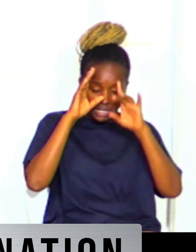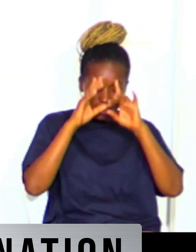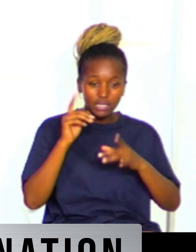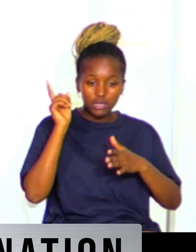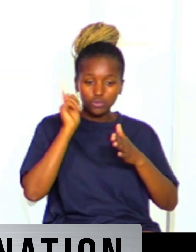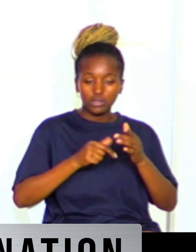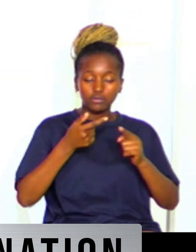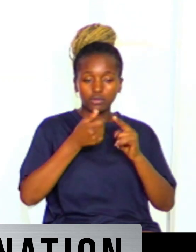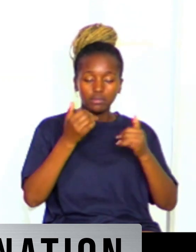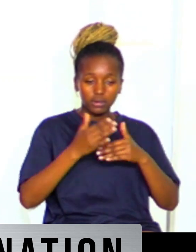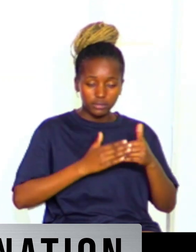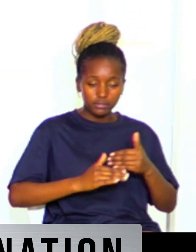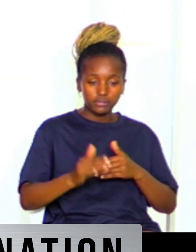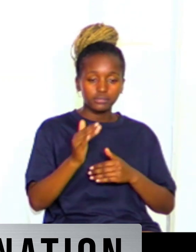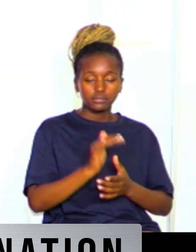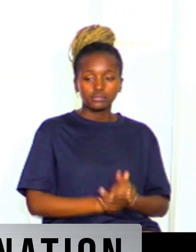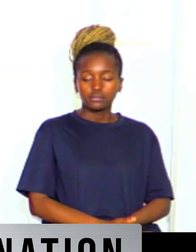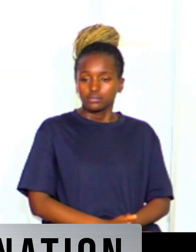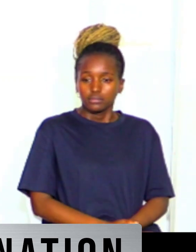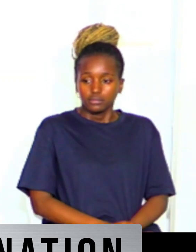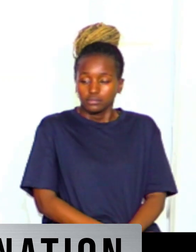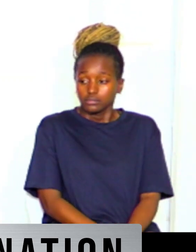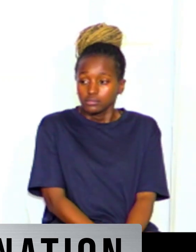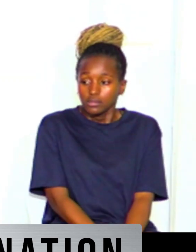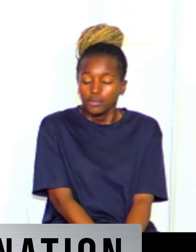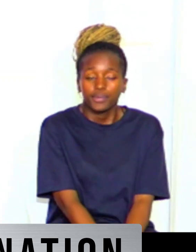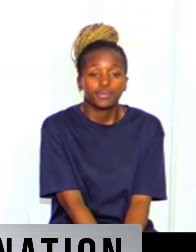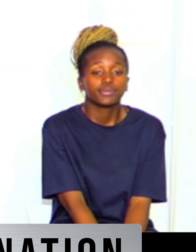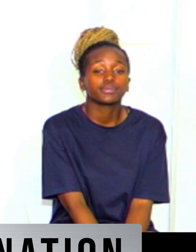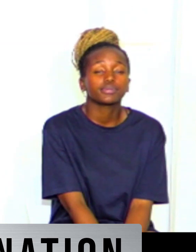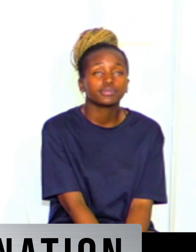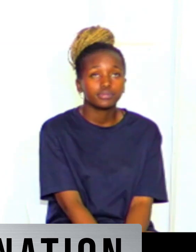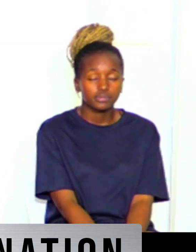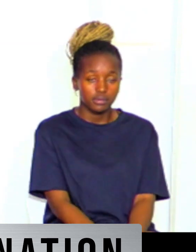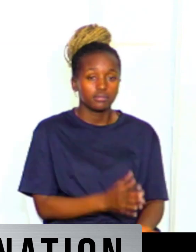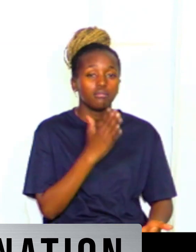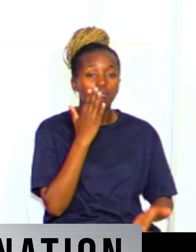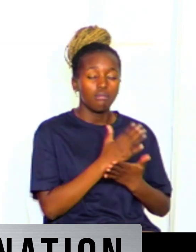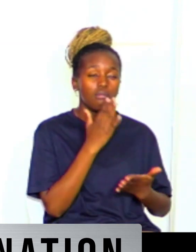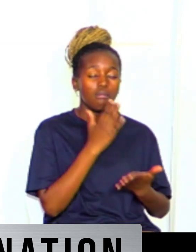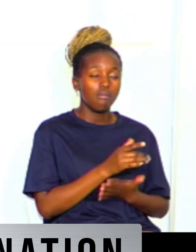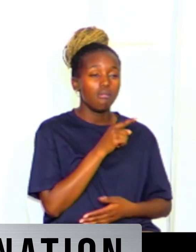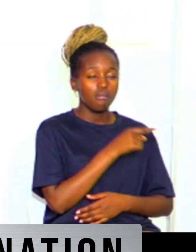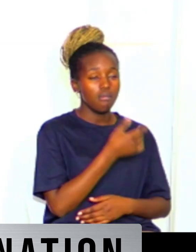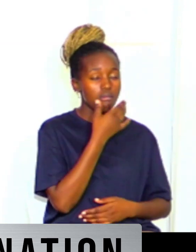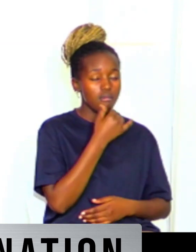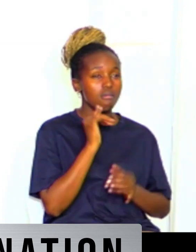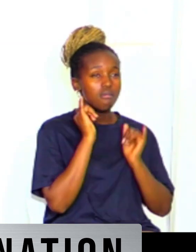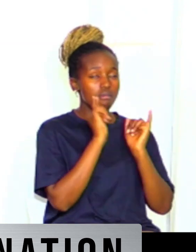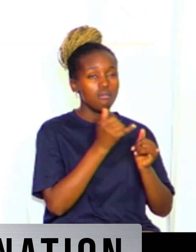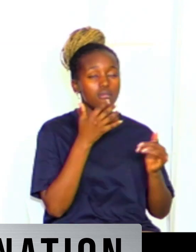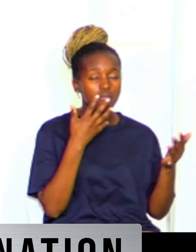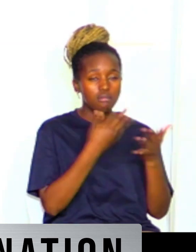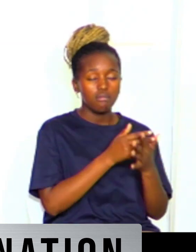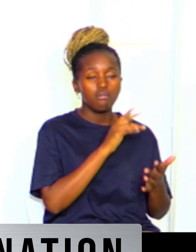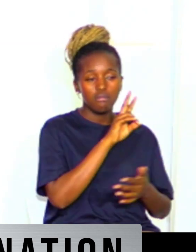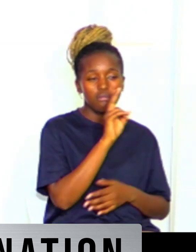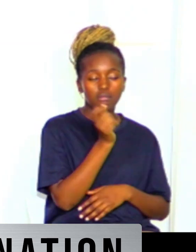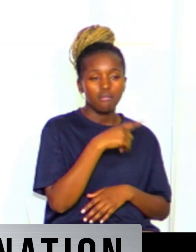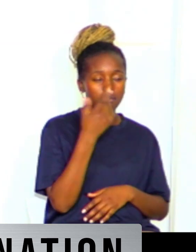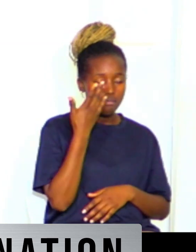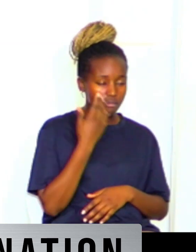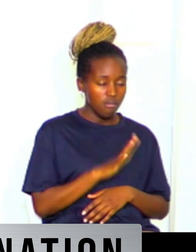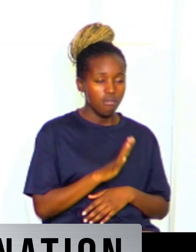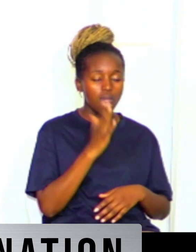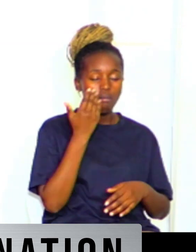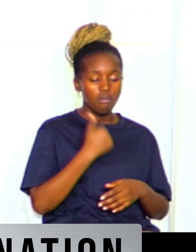Jonah, October is still far. Yes. The guy has been in prison for like almost right now 2 months. Something is going to